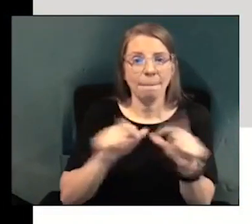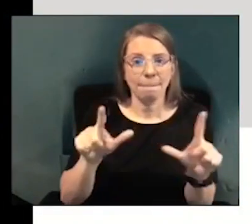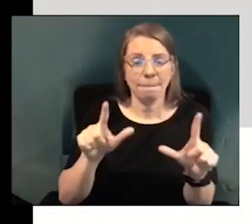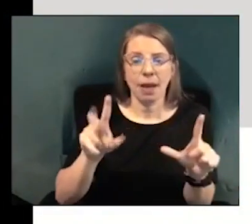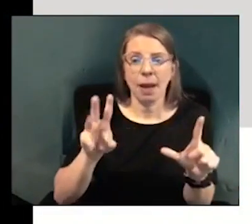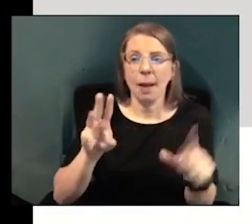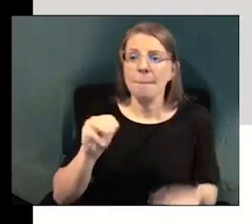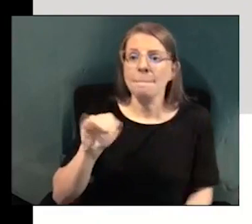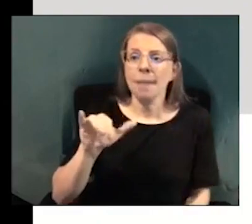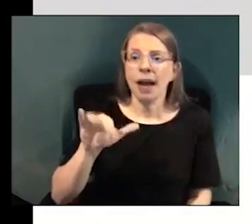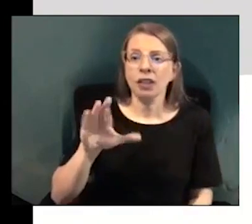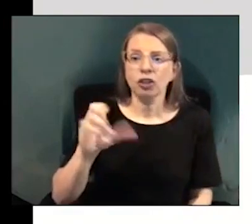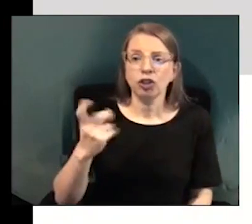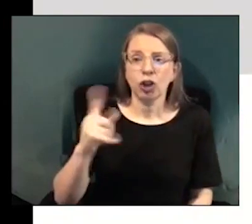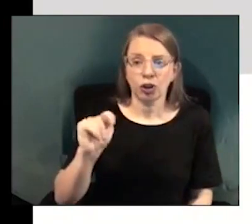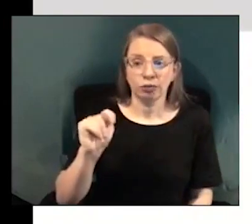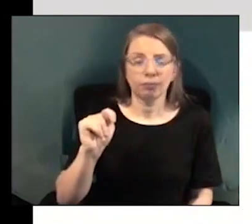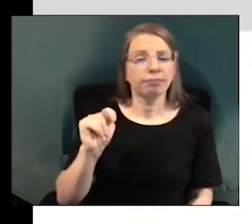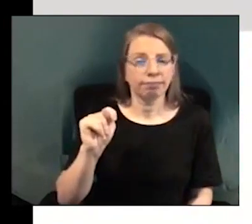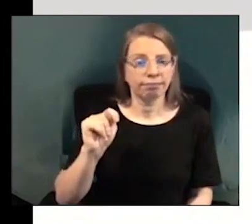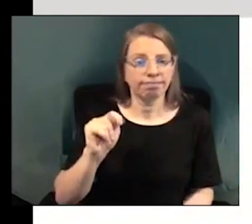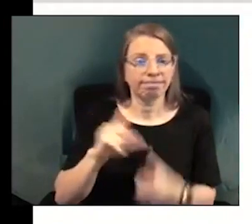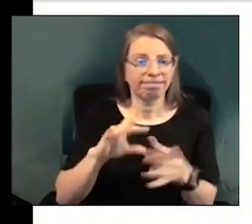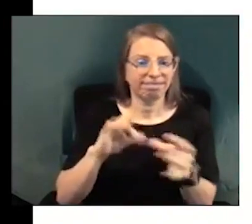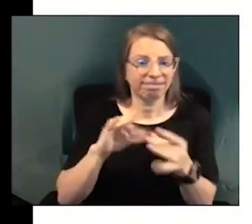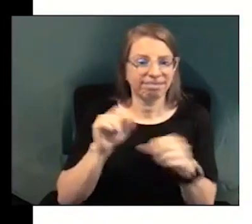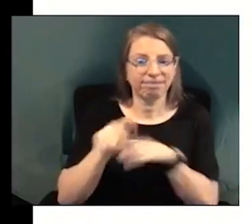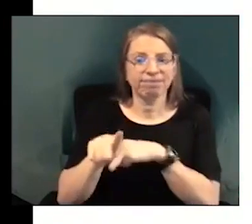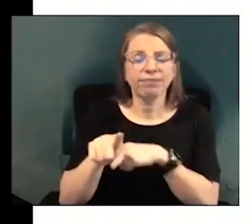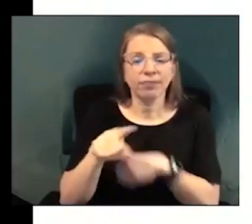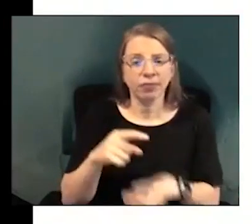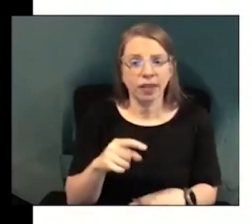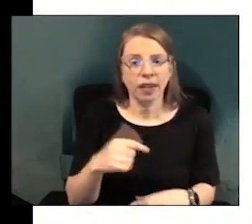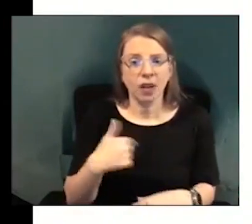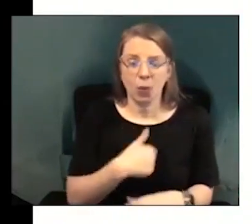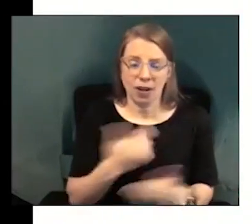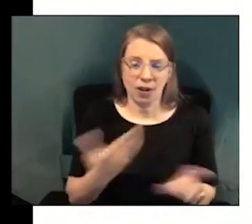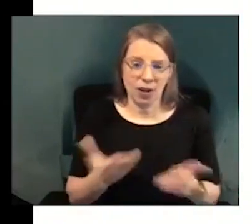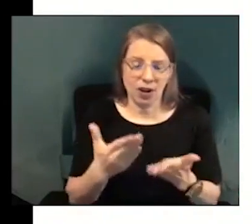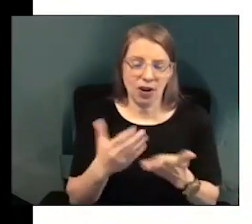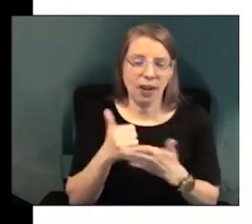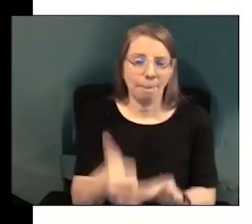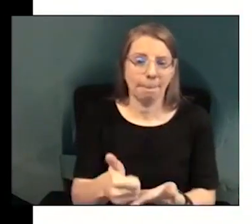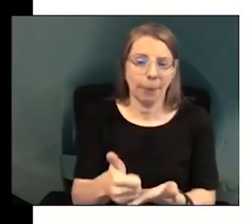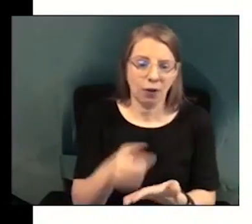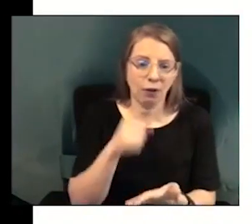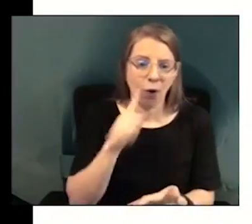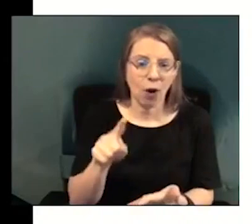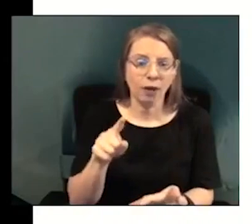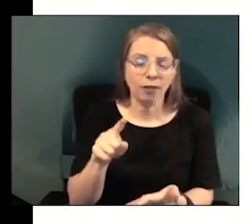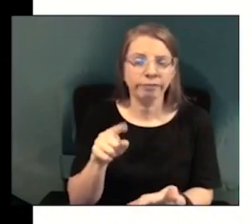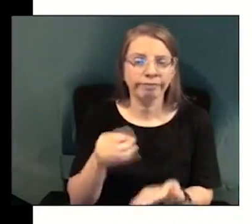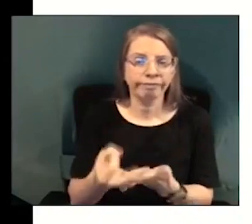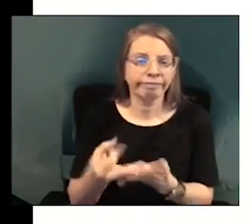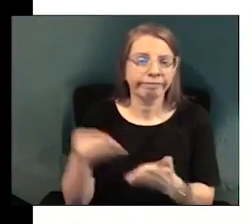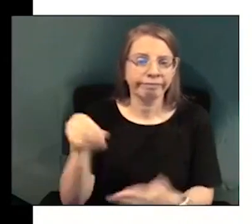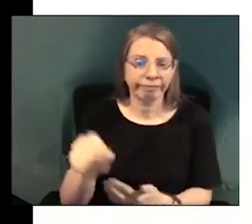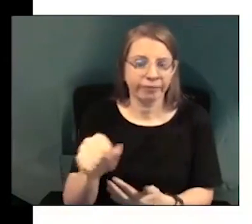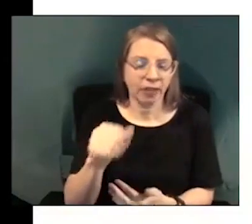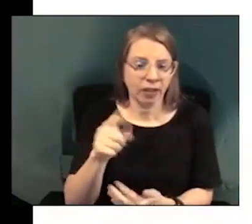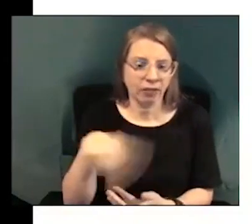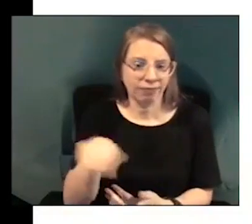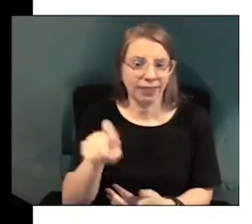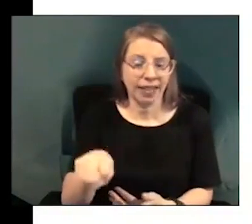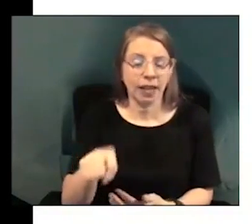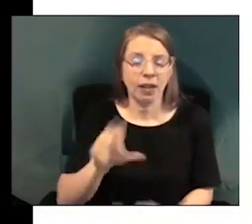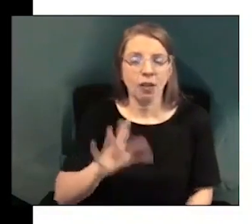we're always here to help and to make sure that we can help you get the coverage that you need. And you and your team have a great heart. I think you guys do great work, and I